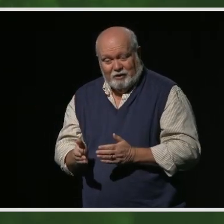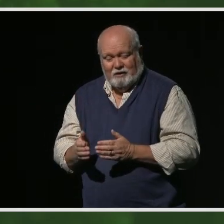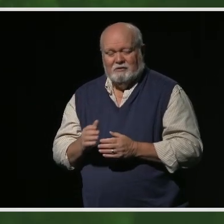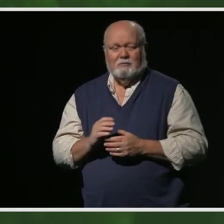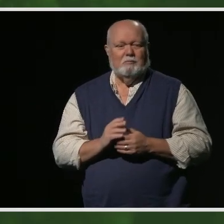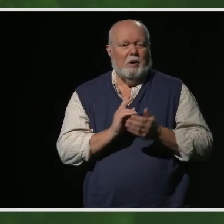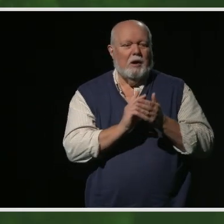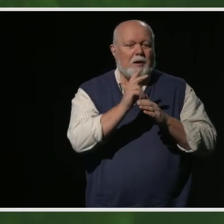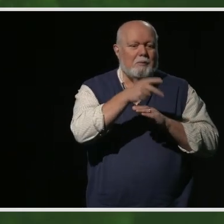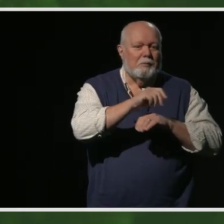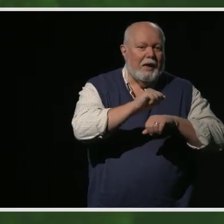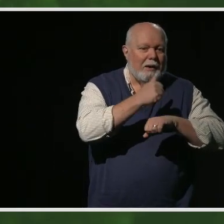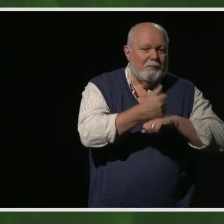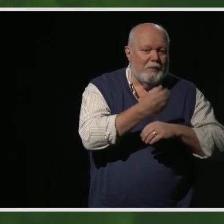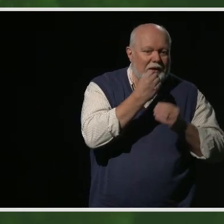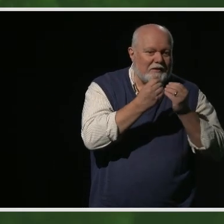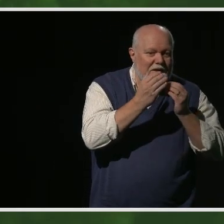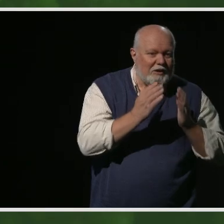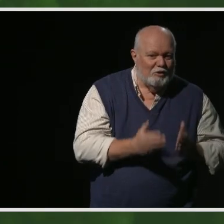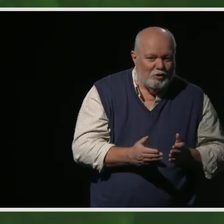and wellness shoppers.